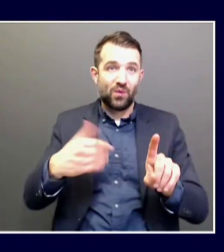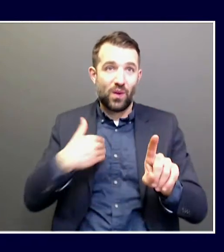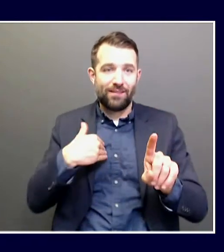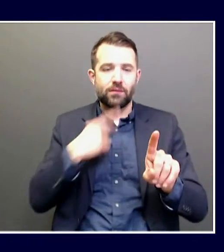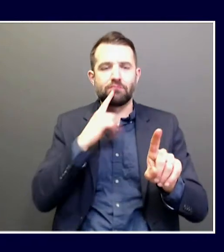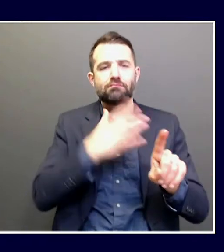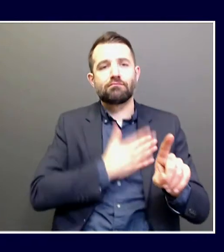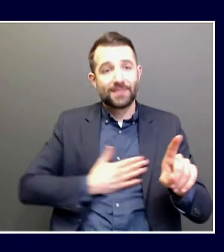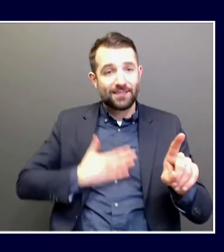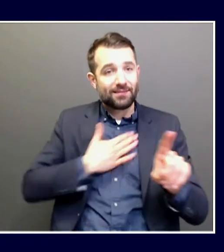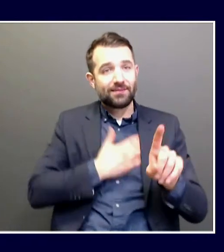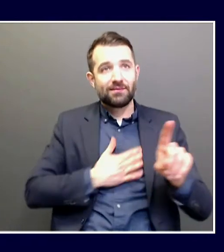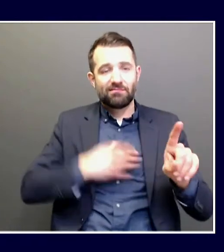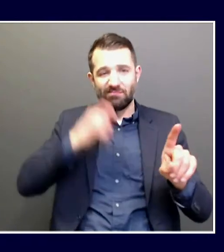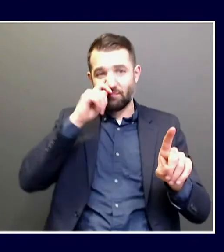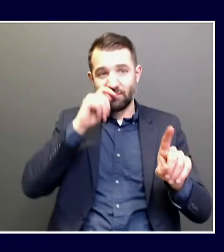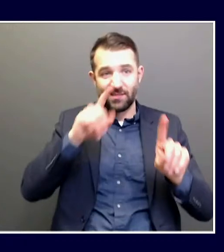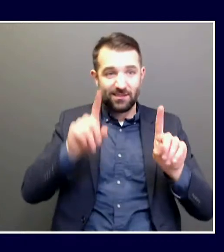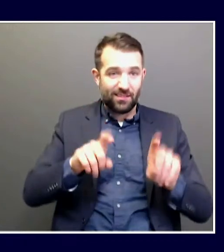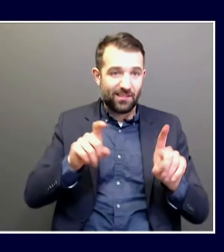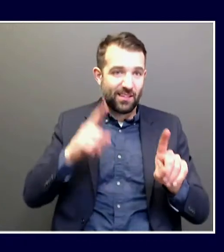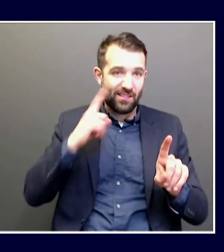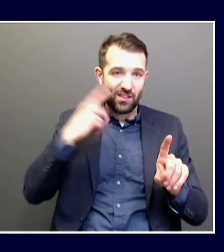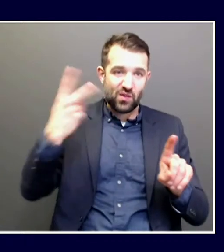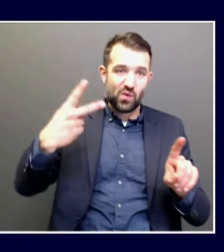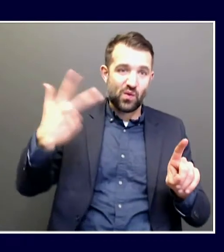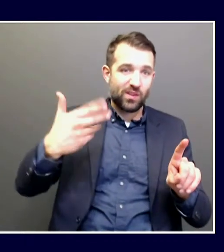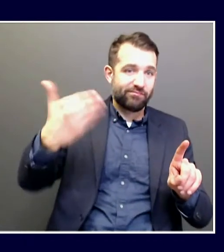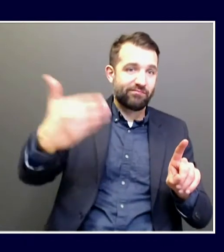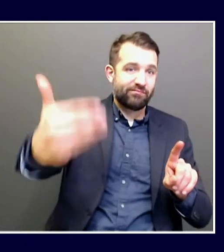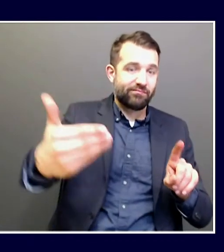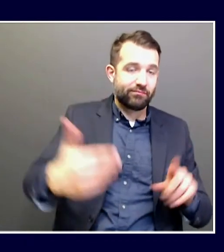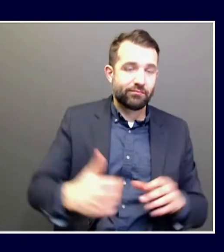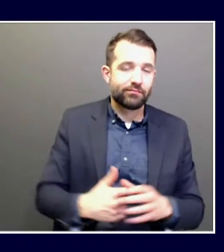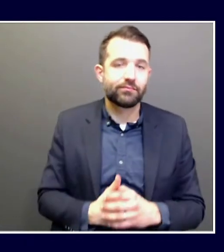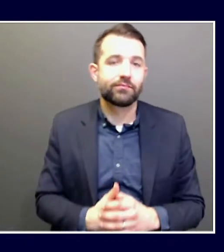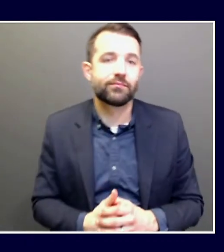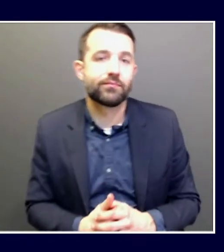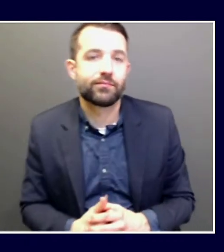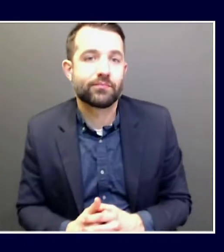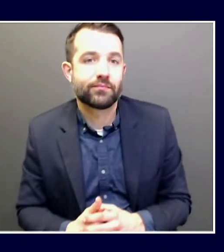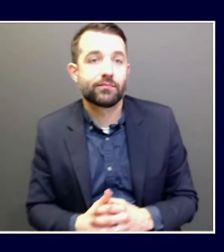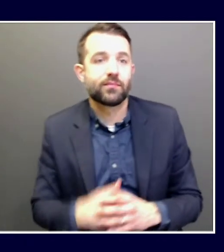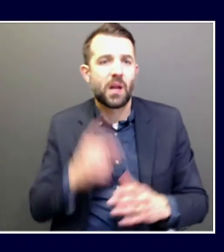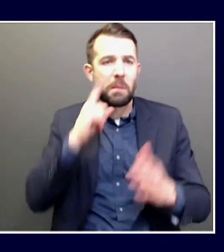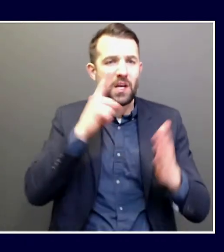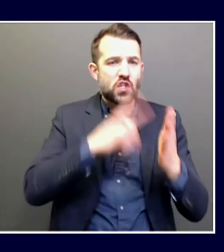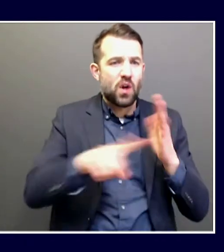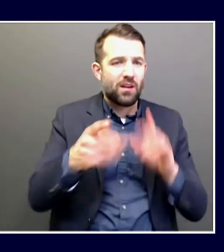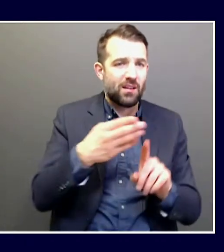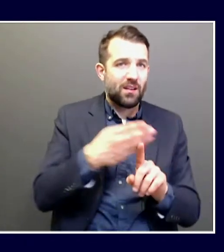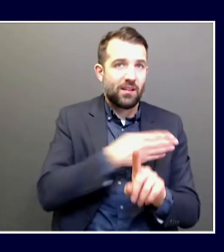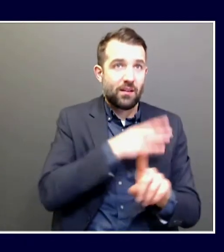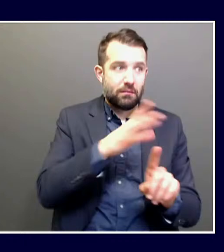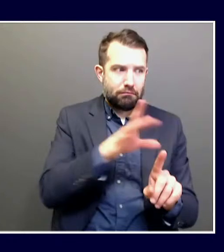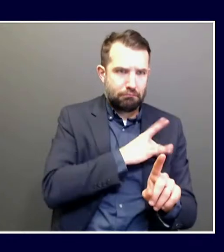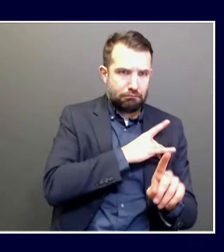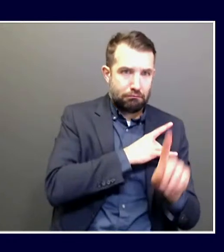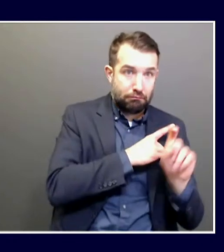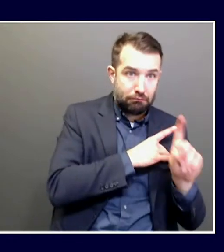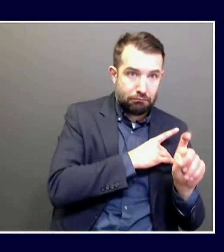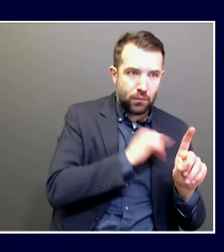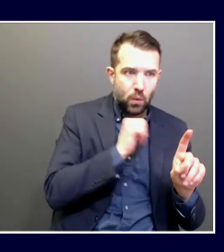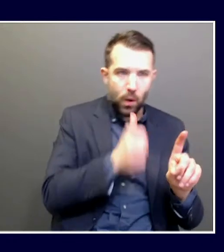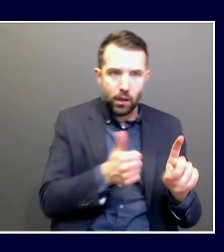a day or 2 or 3 days after that is a good way just to make sure you are not, for example, going back into the workplace